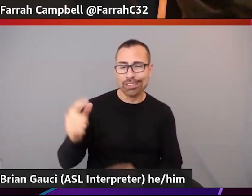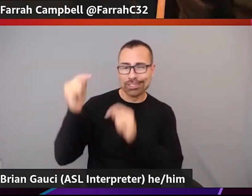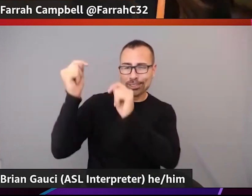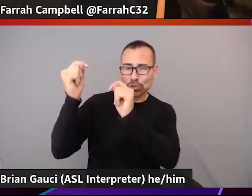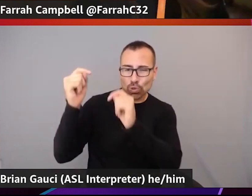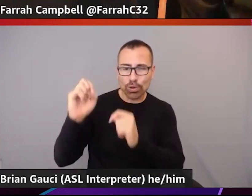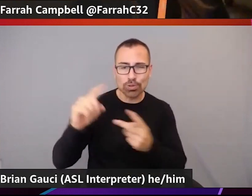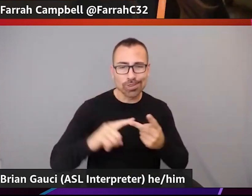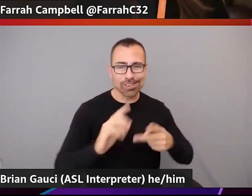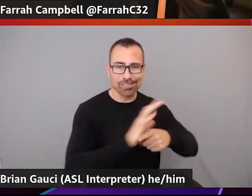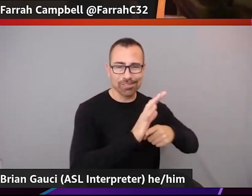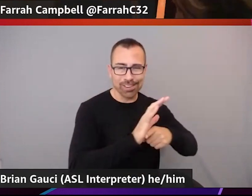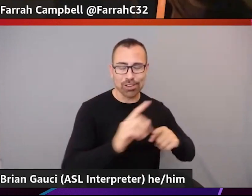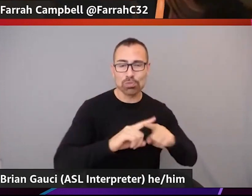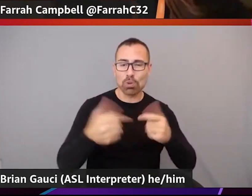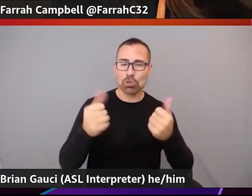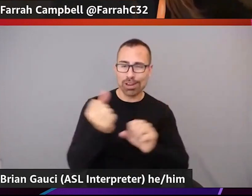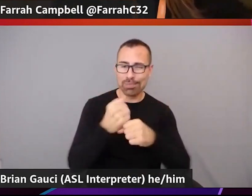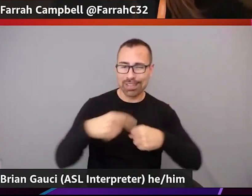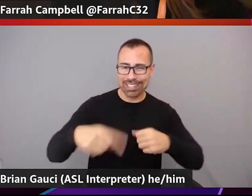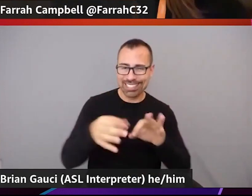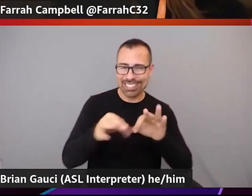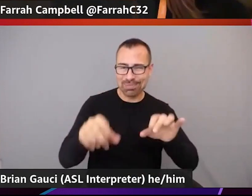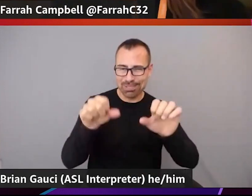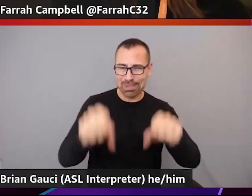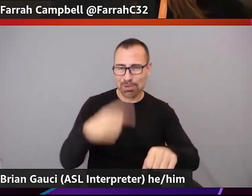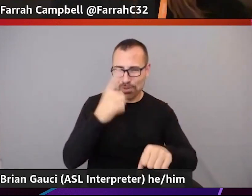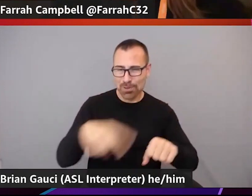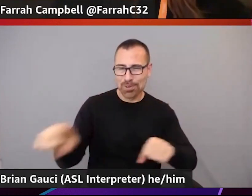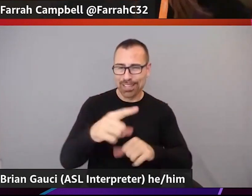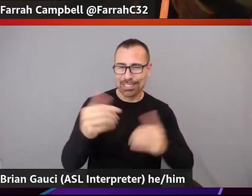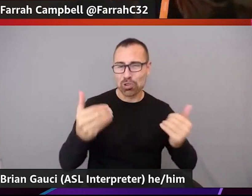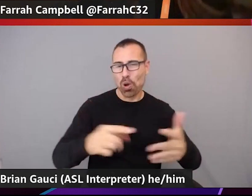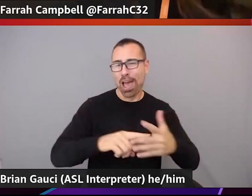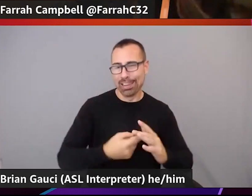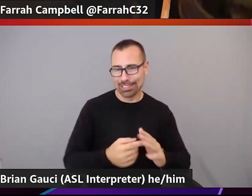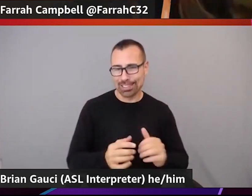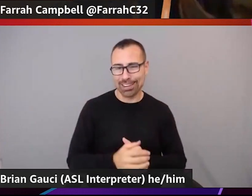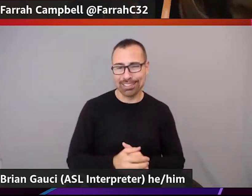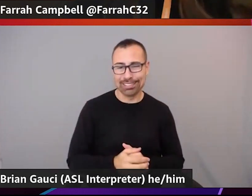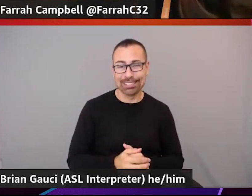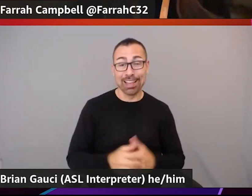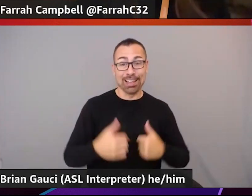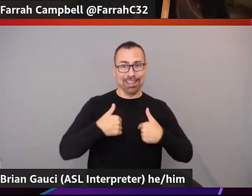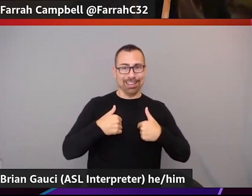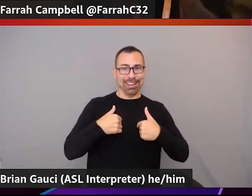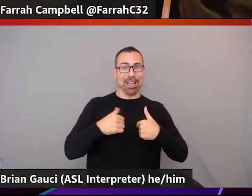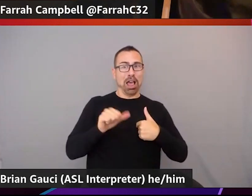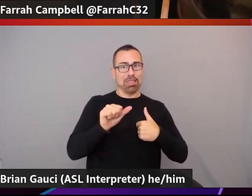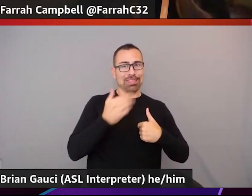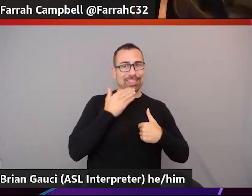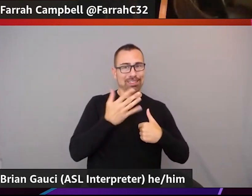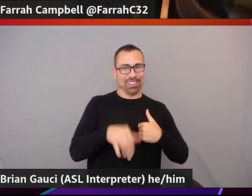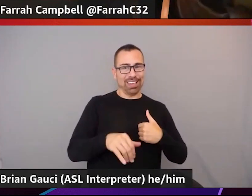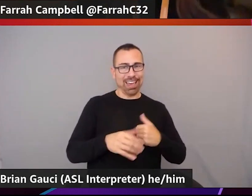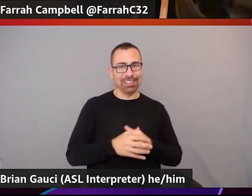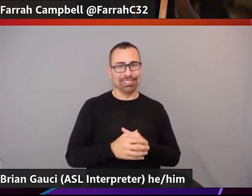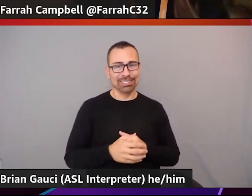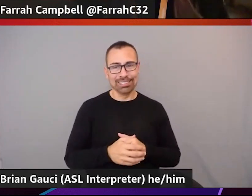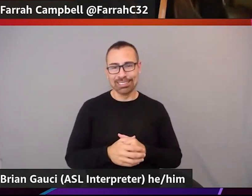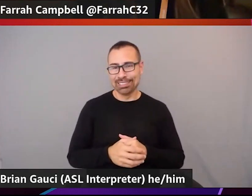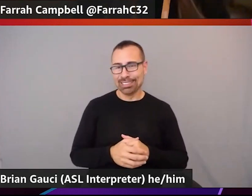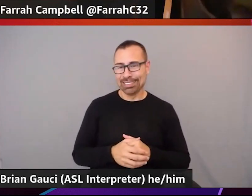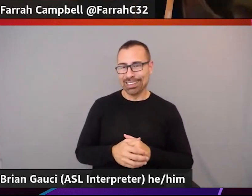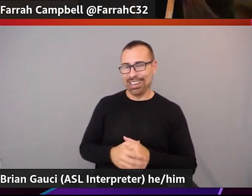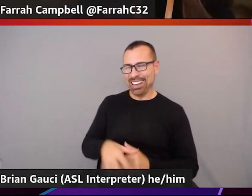you to get started. And thank you for that, Ivonne. Yes, thank you. Definitely helpful. I've definitely watched